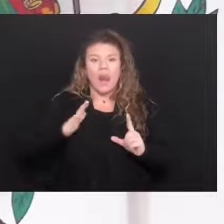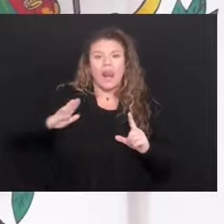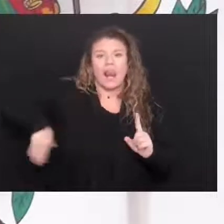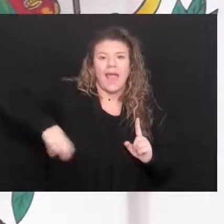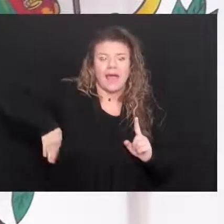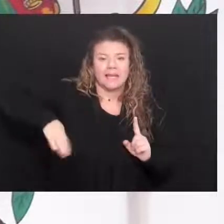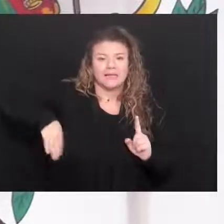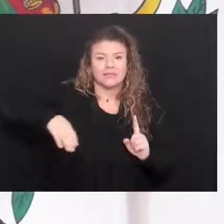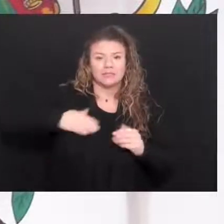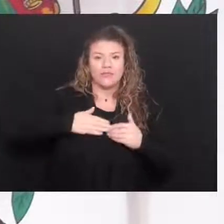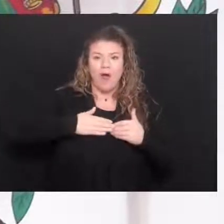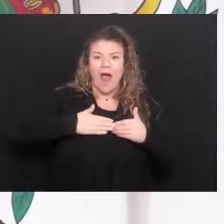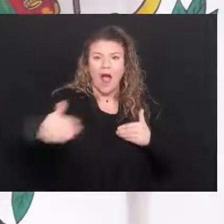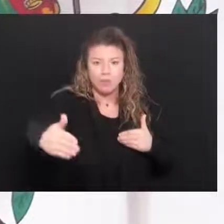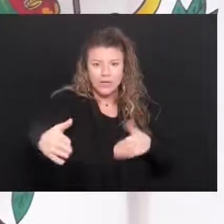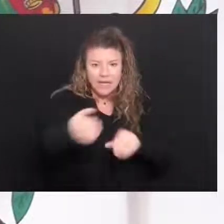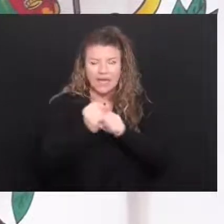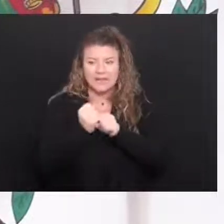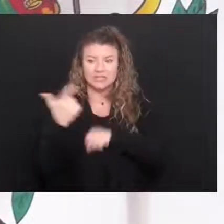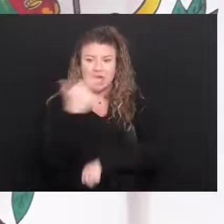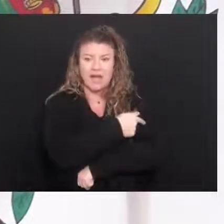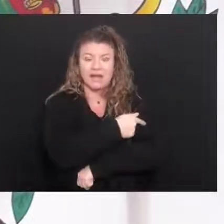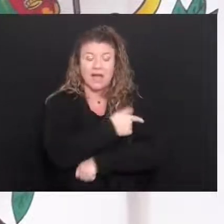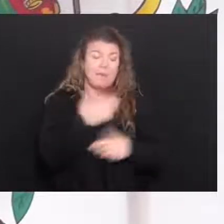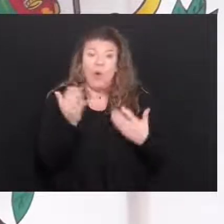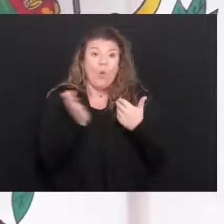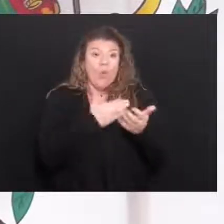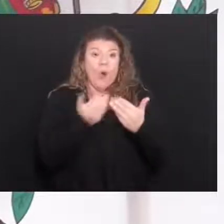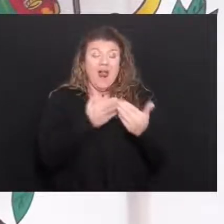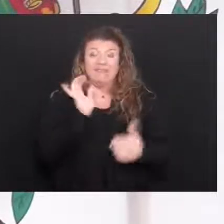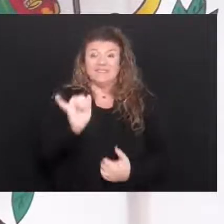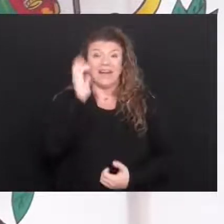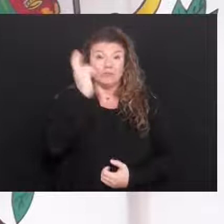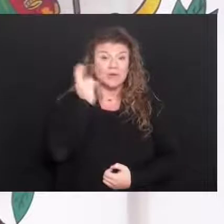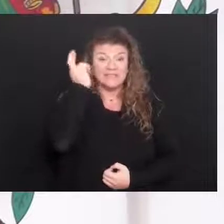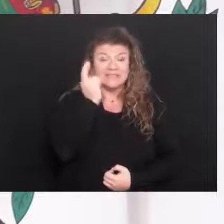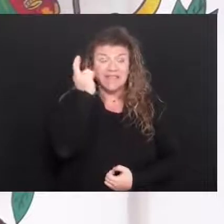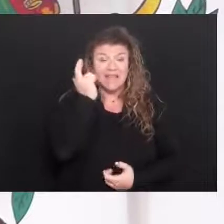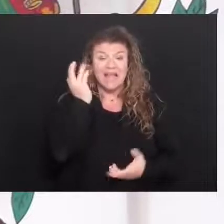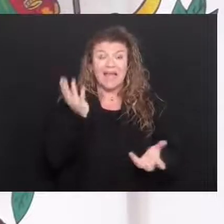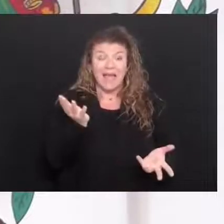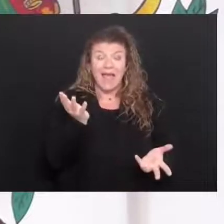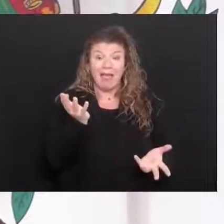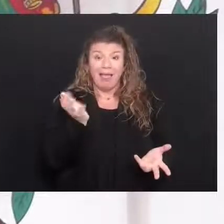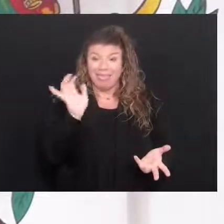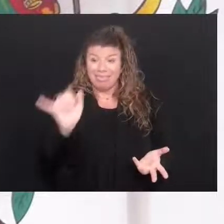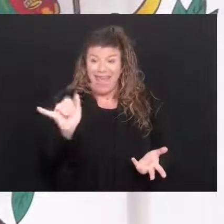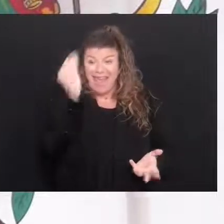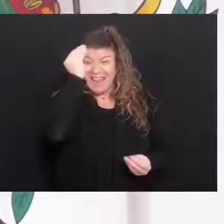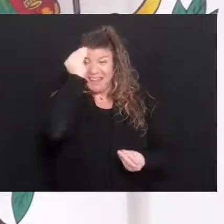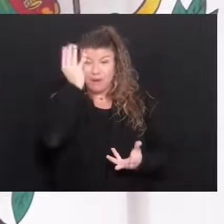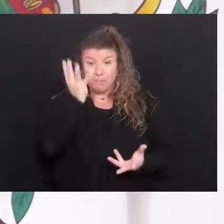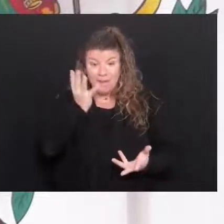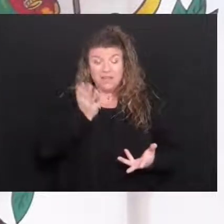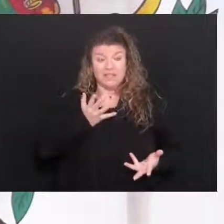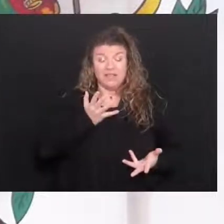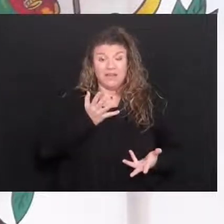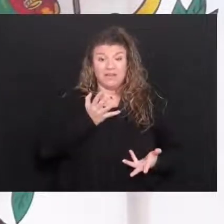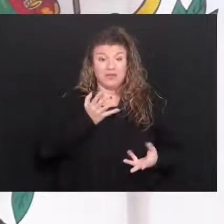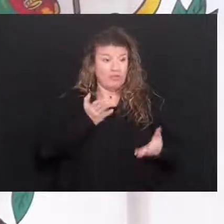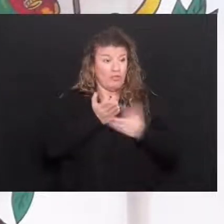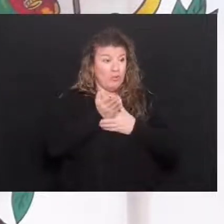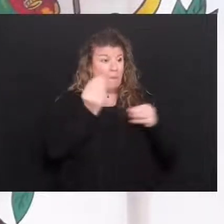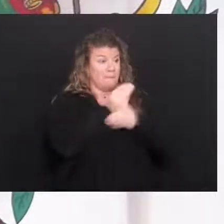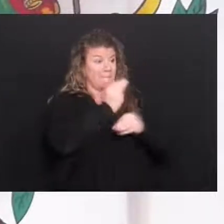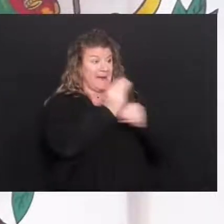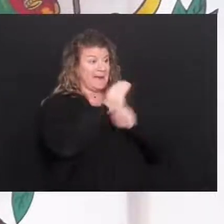their booster shot. But whatever it may be, absolutely, it tells us mathematically, clear as